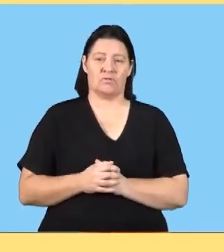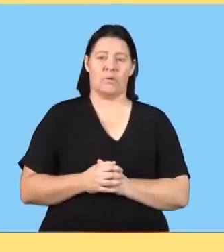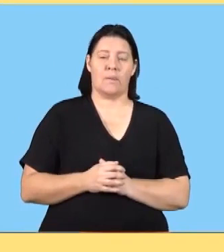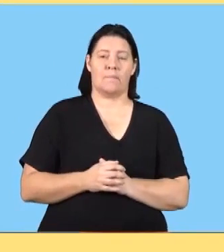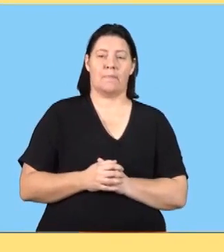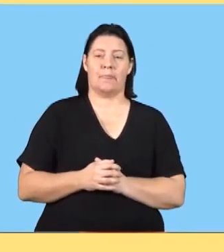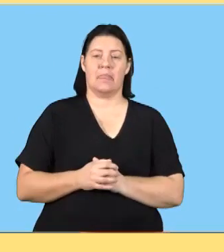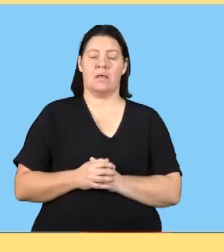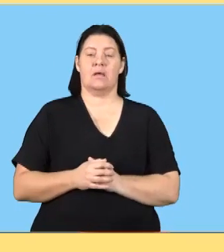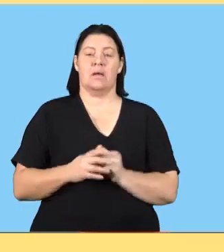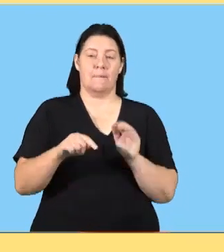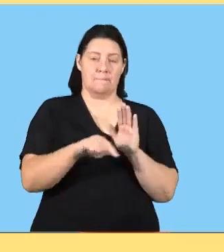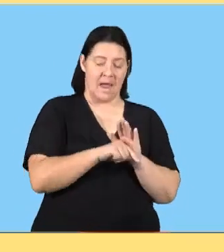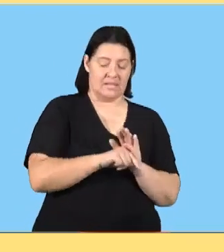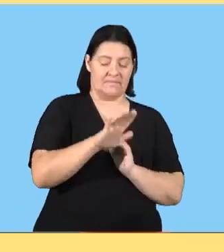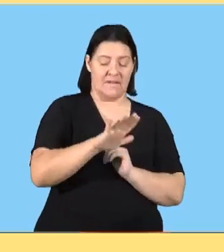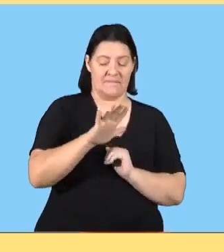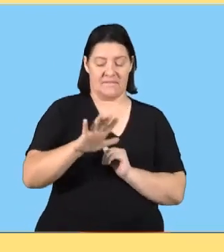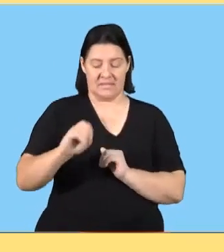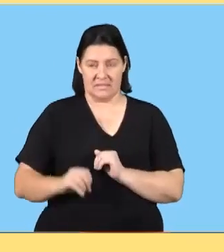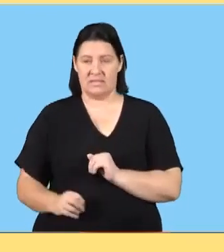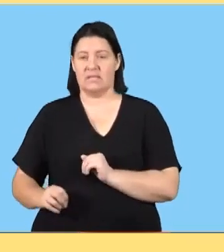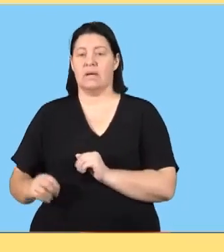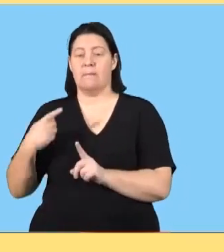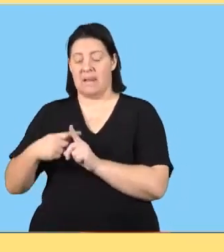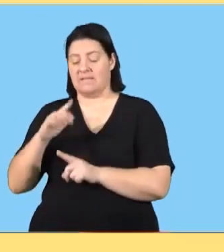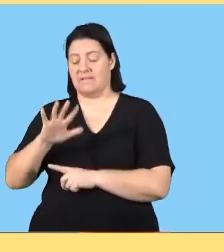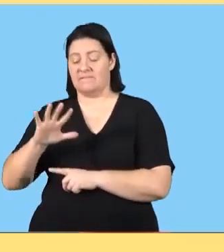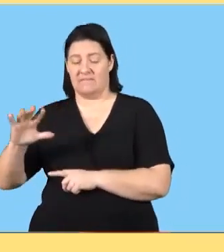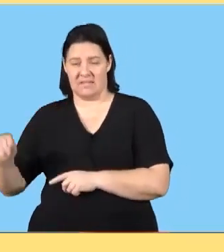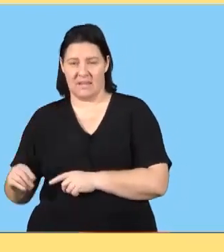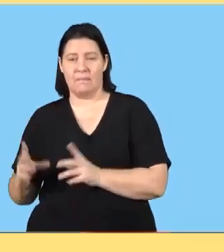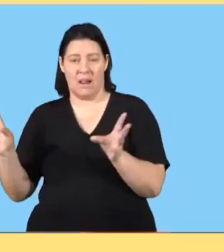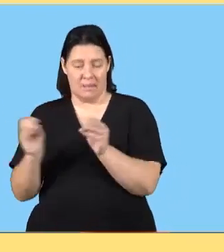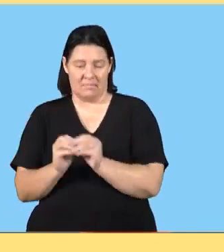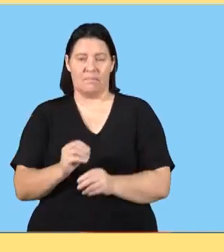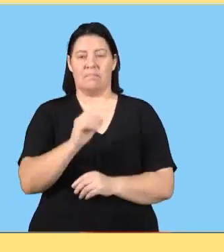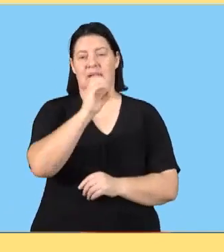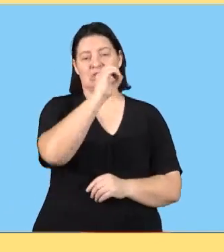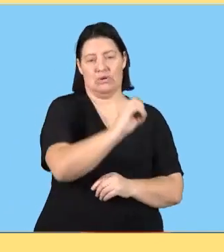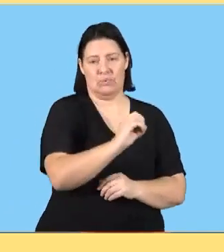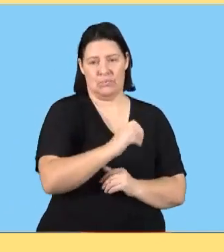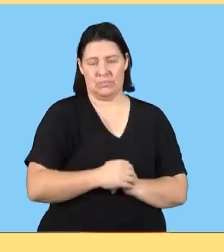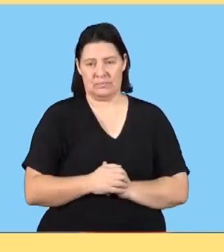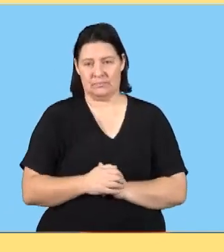plus 550. Minus 550 plus 550, the net effect therefore becomes